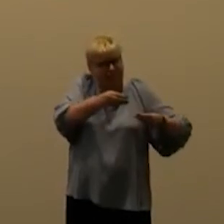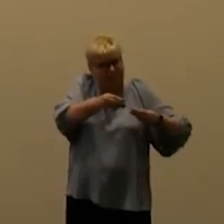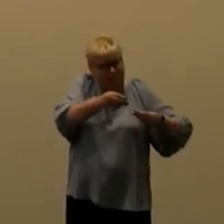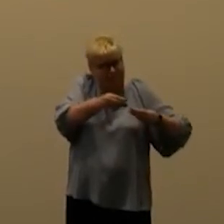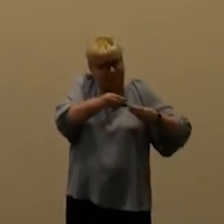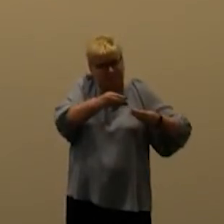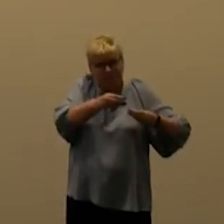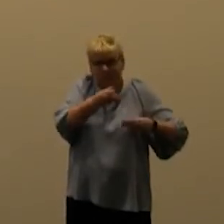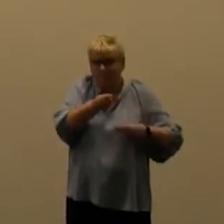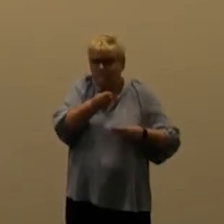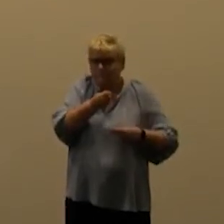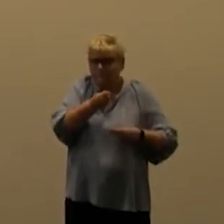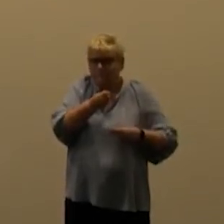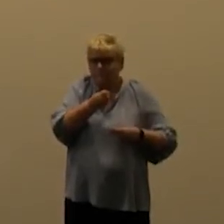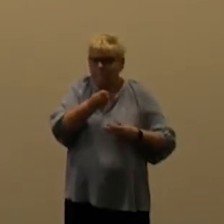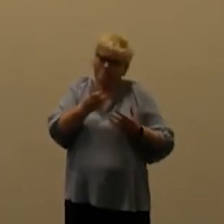Putting your sofa